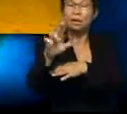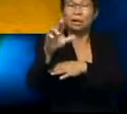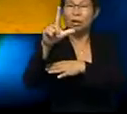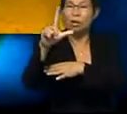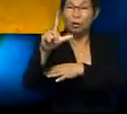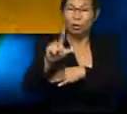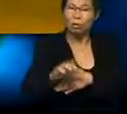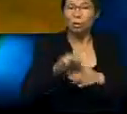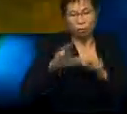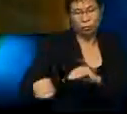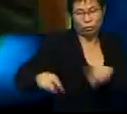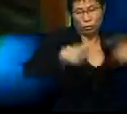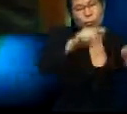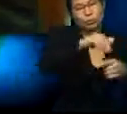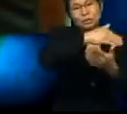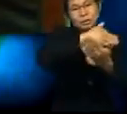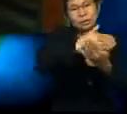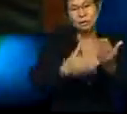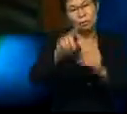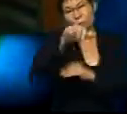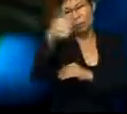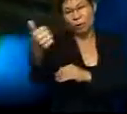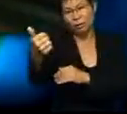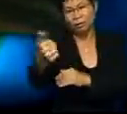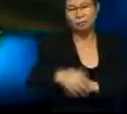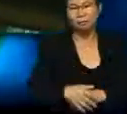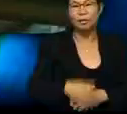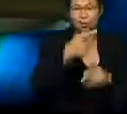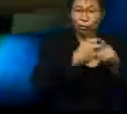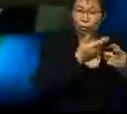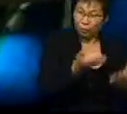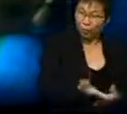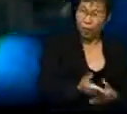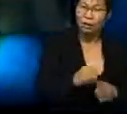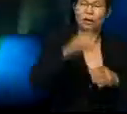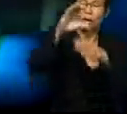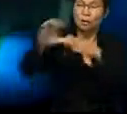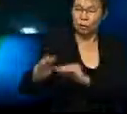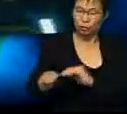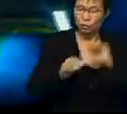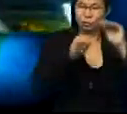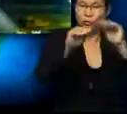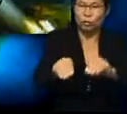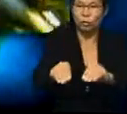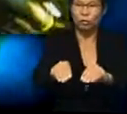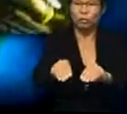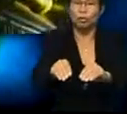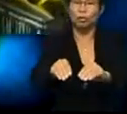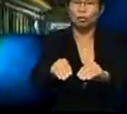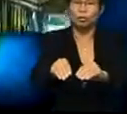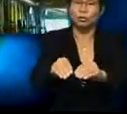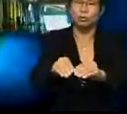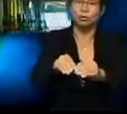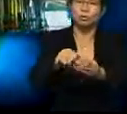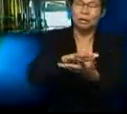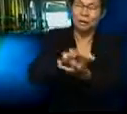to go somewhere else. From the bunkers, the coal is channeled through feeders to a